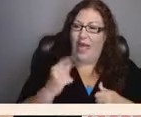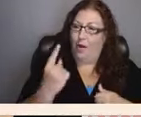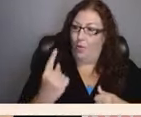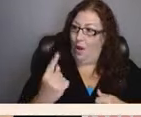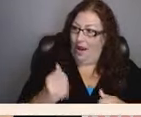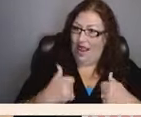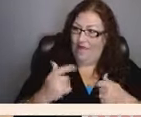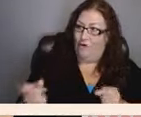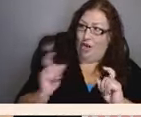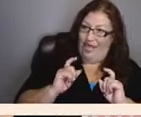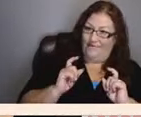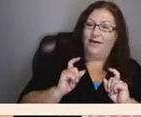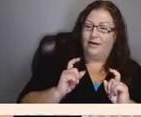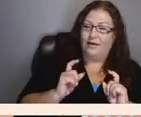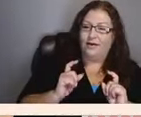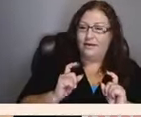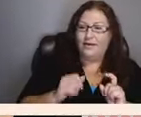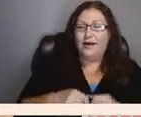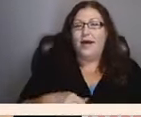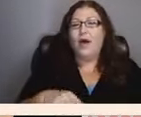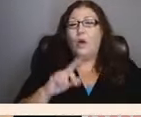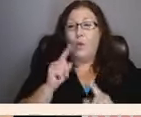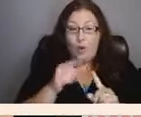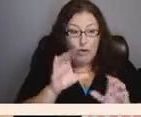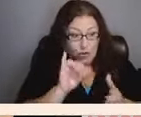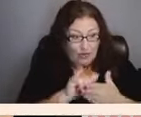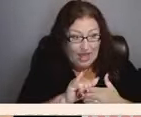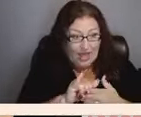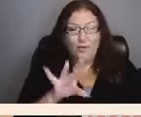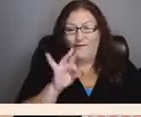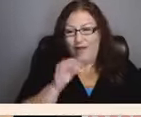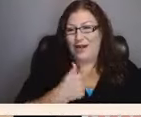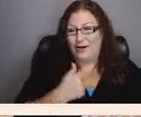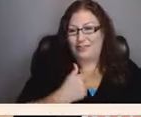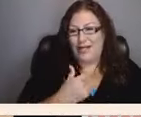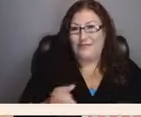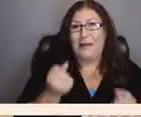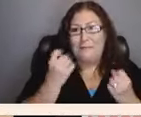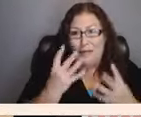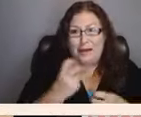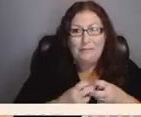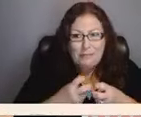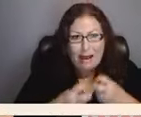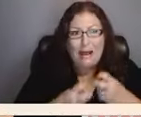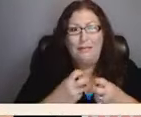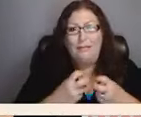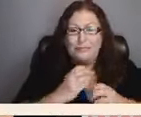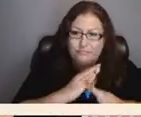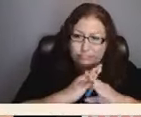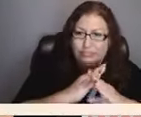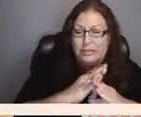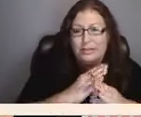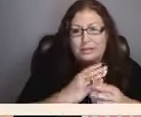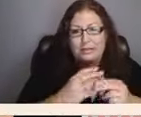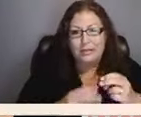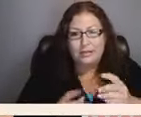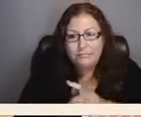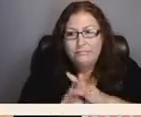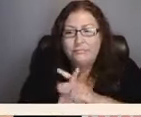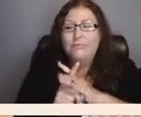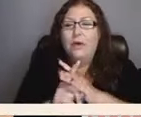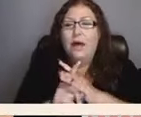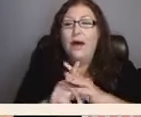when we do that, we find ourselves in many trials and tribulations. However,